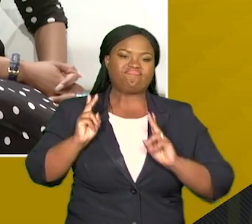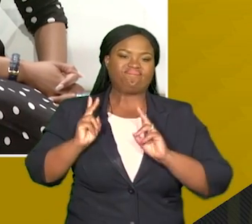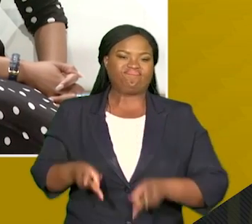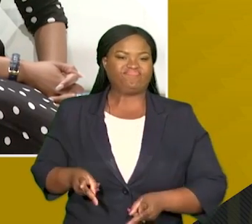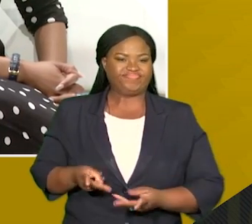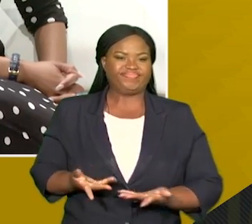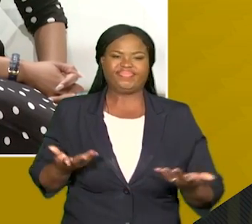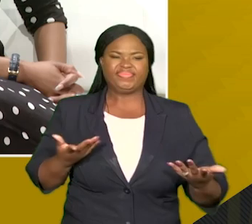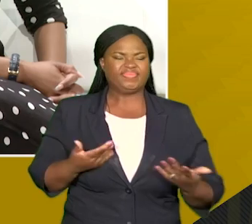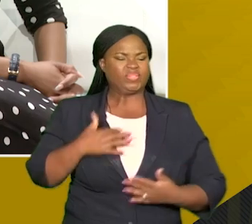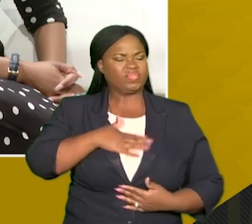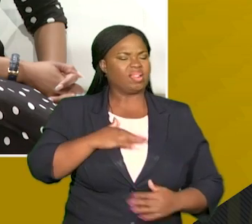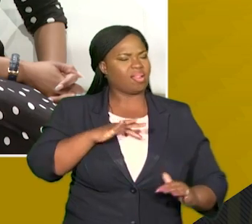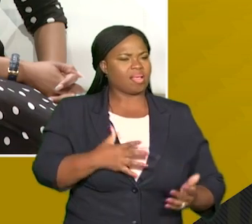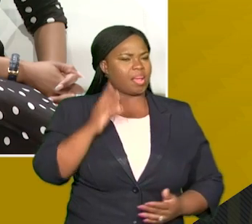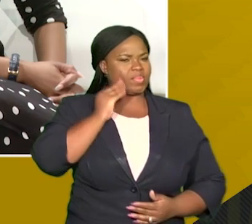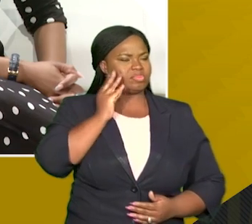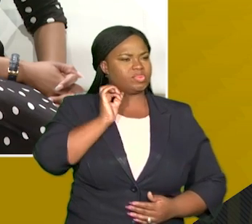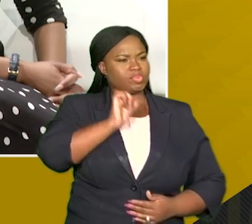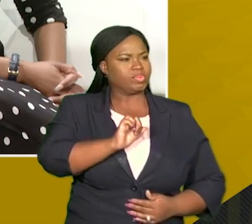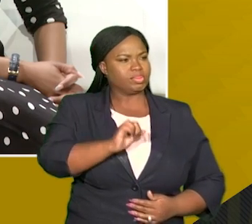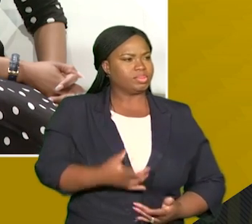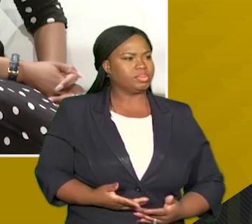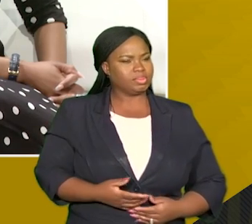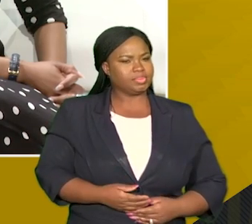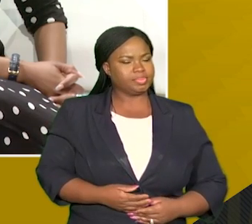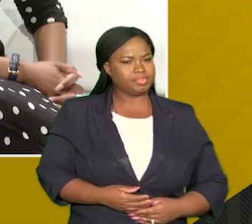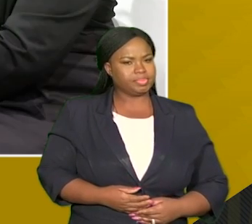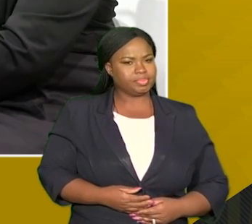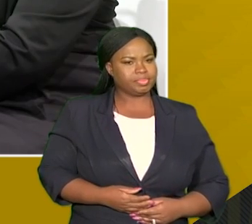that your experience yanilimaza kanjani as kids?